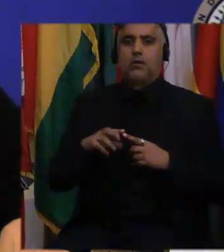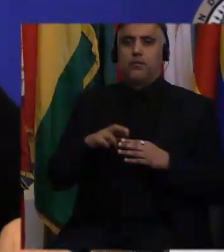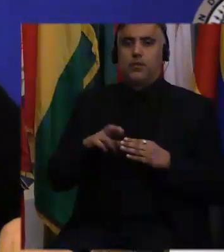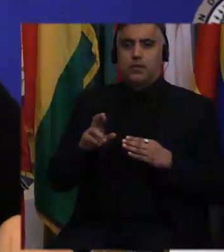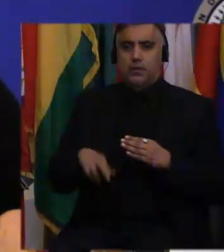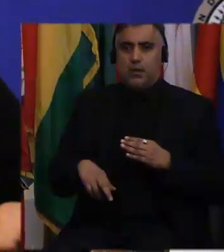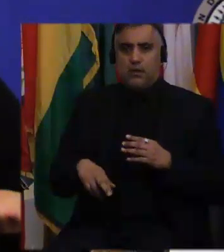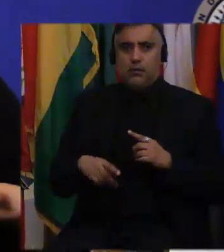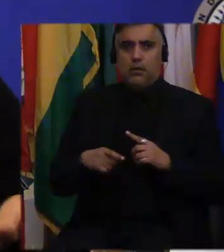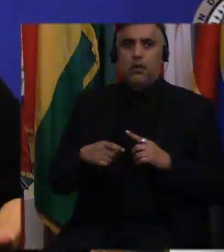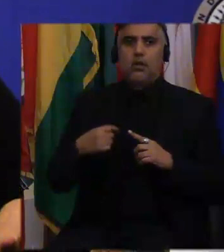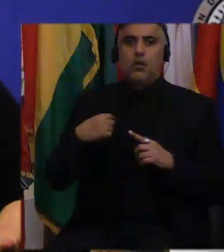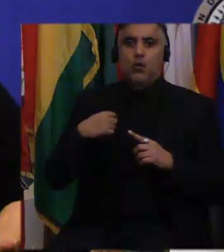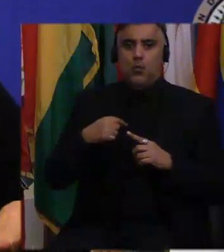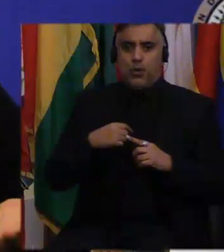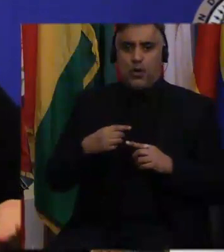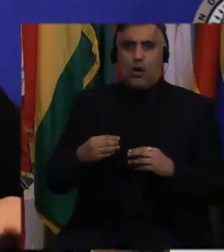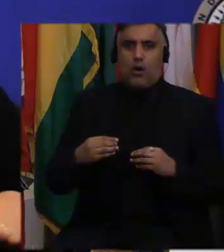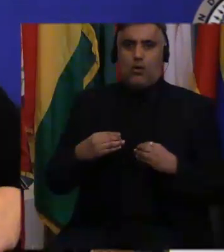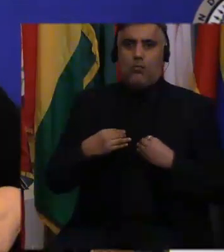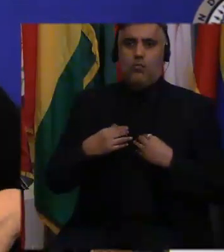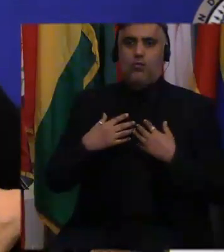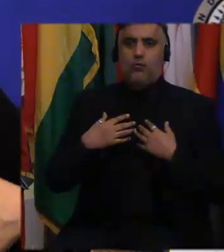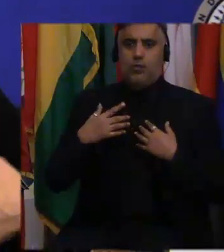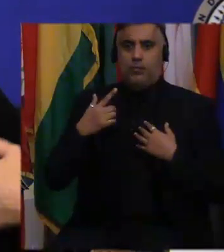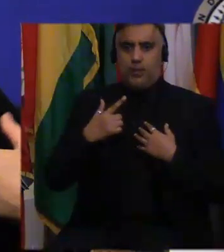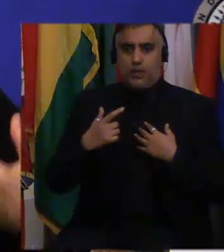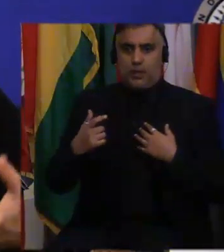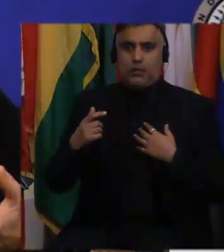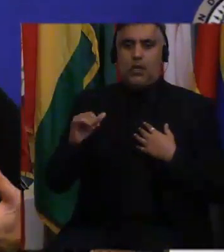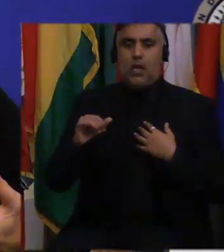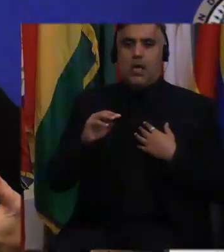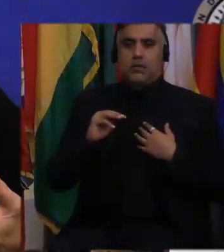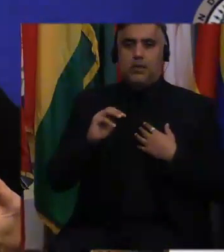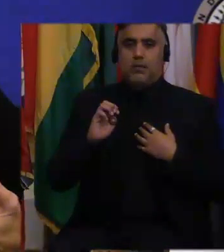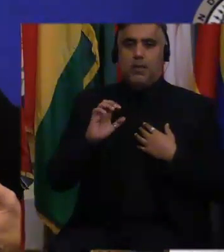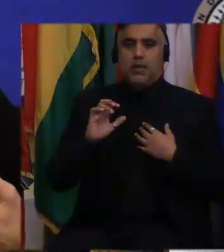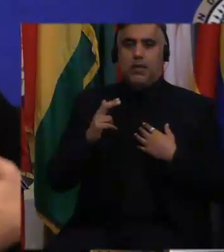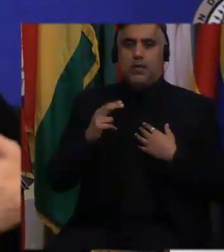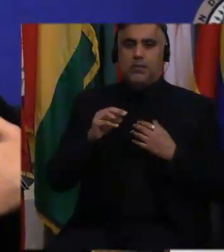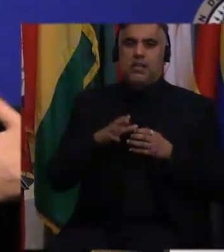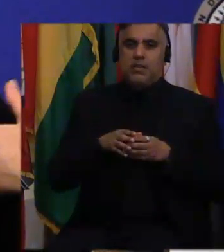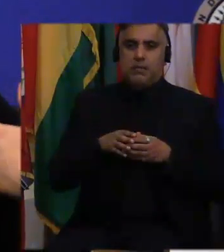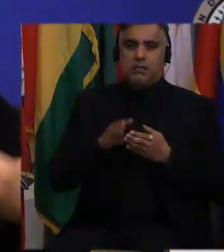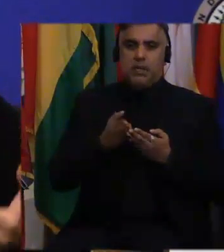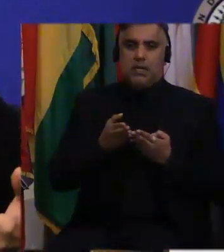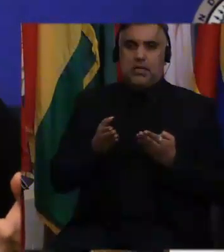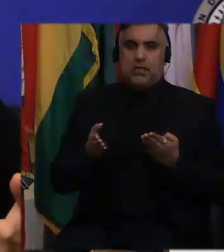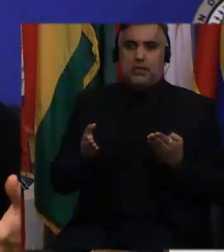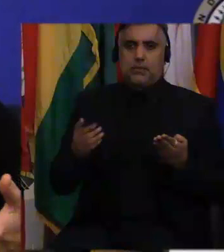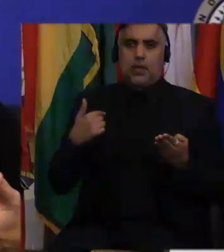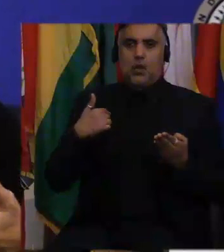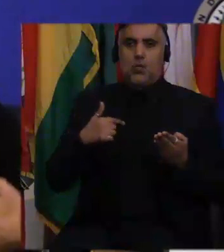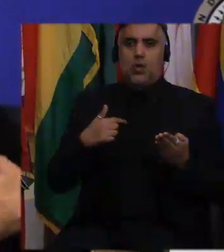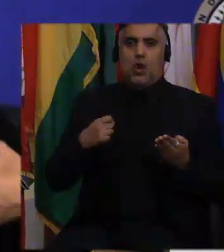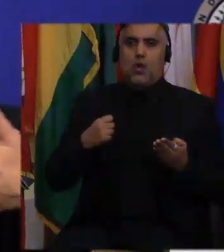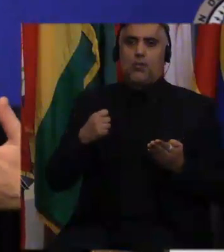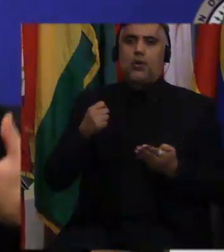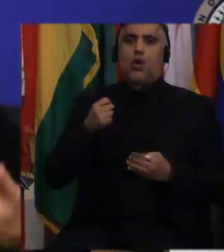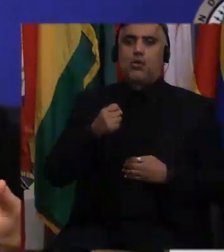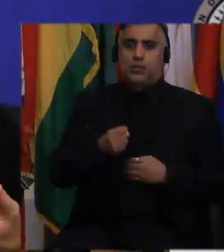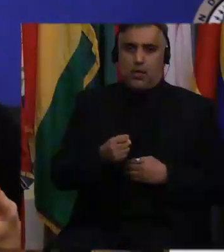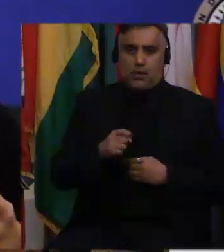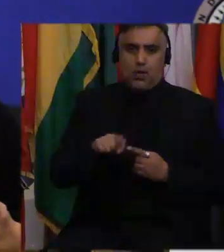results, we are moved. Because as mechanisms, we are also putting ourselves, when we